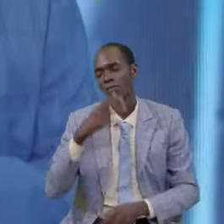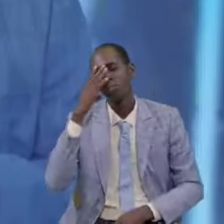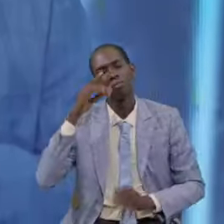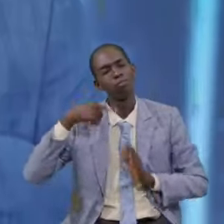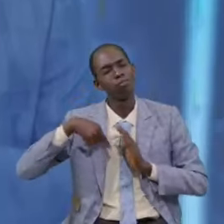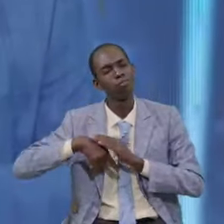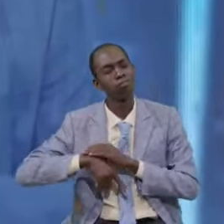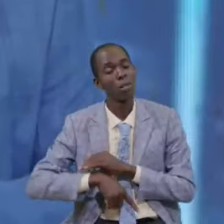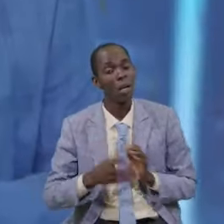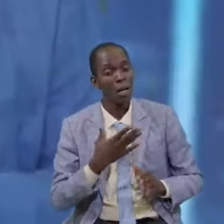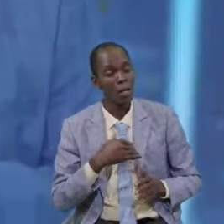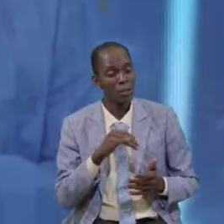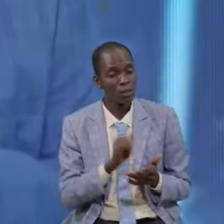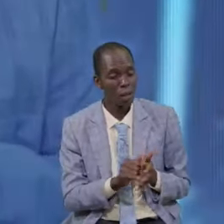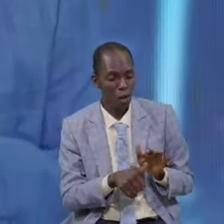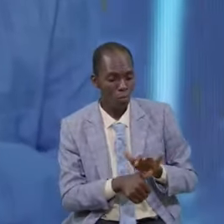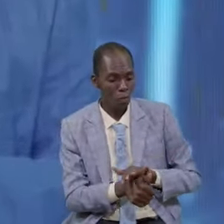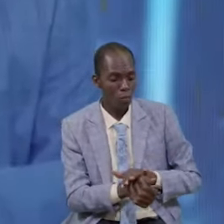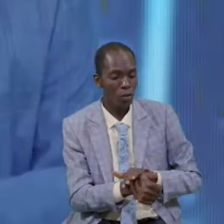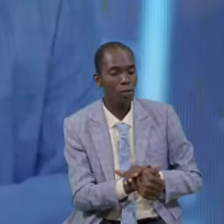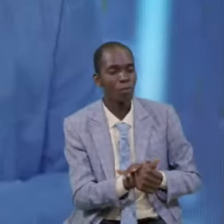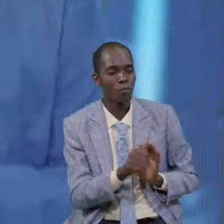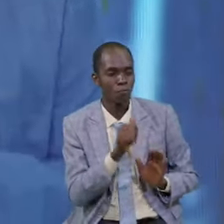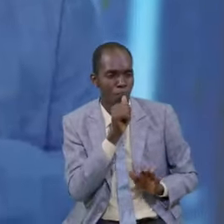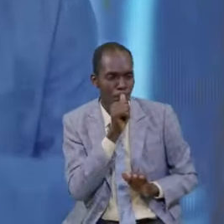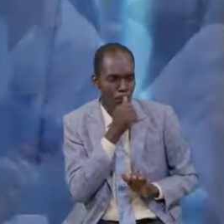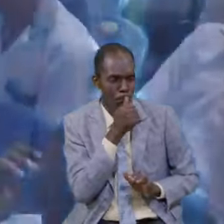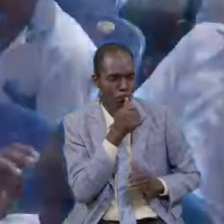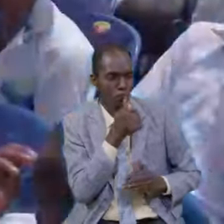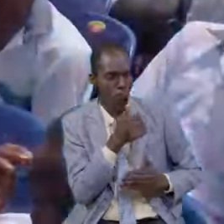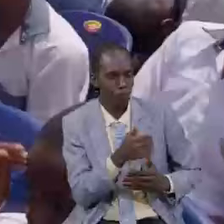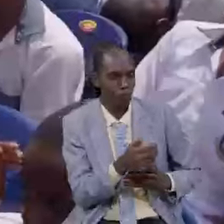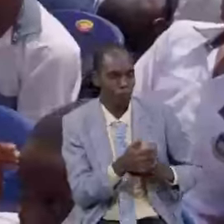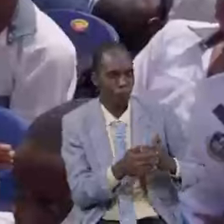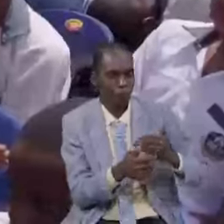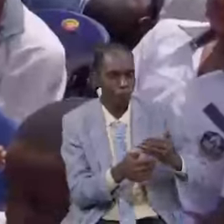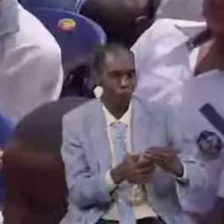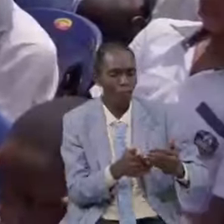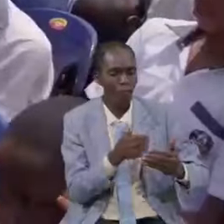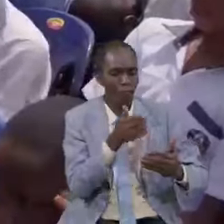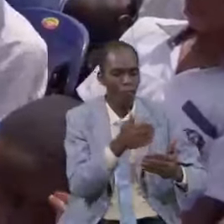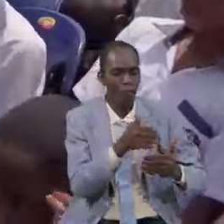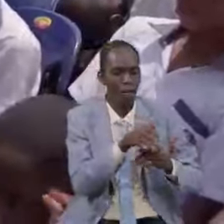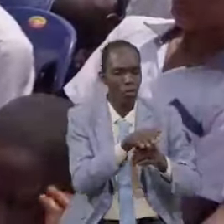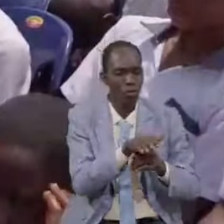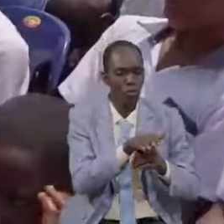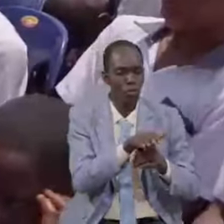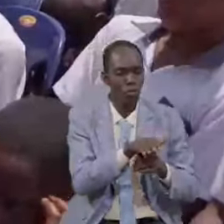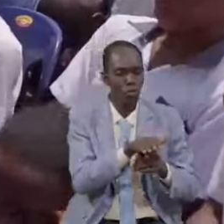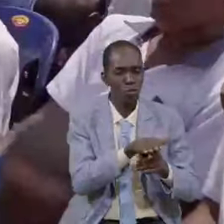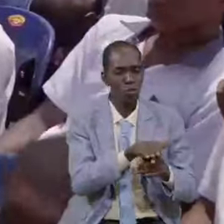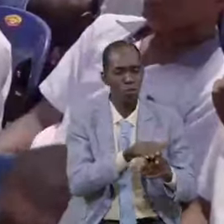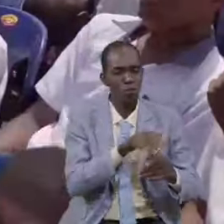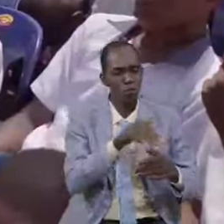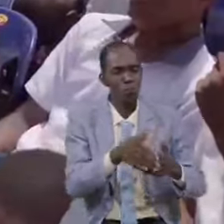patiently, gradually, a step at a time, slowly, he went. And while the hare was still